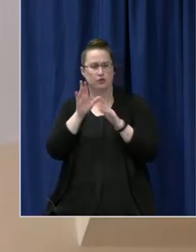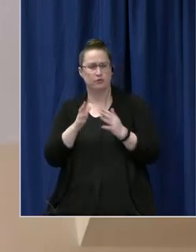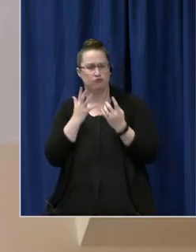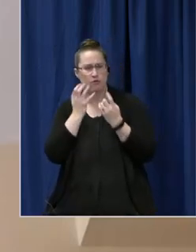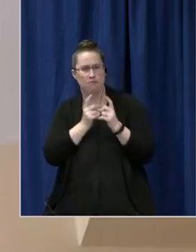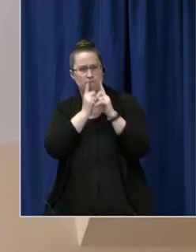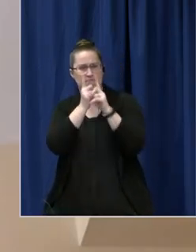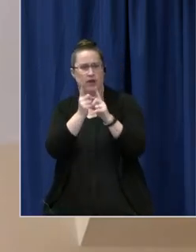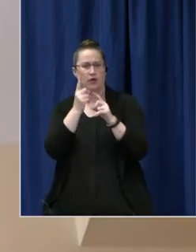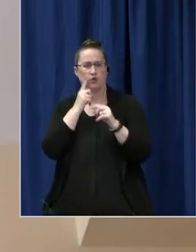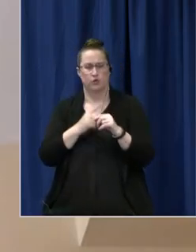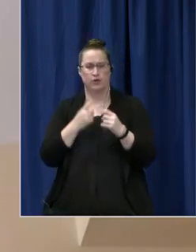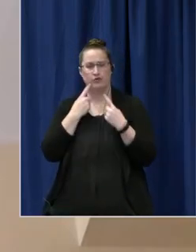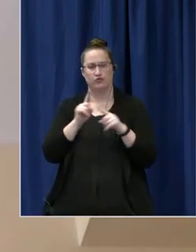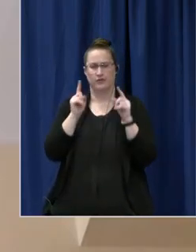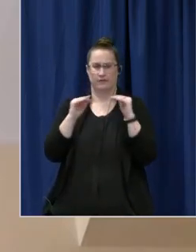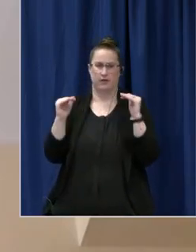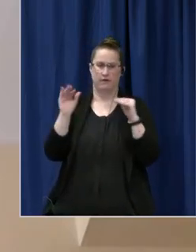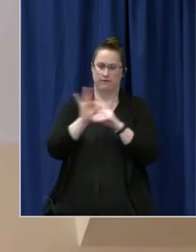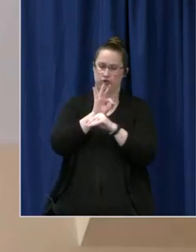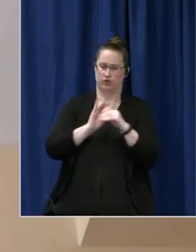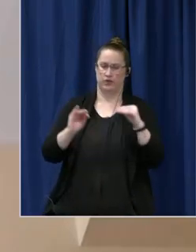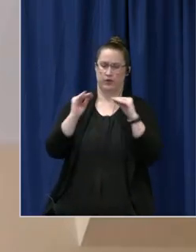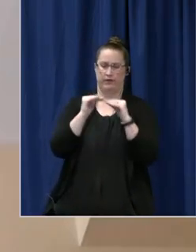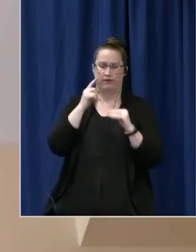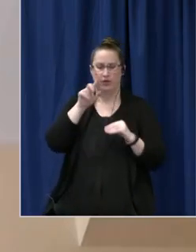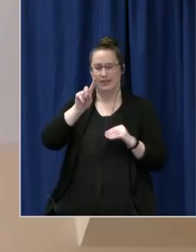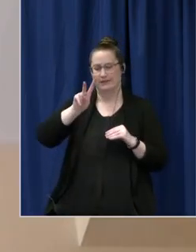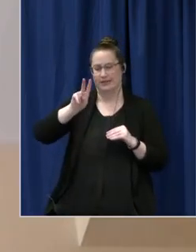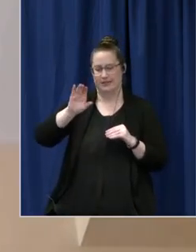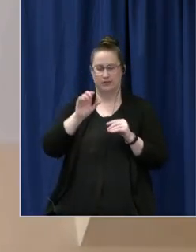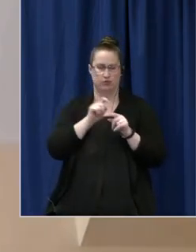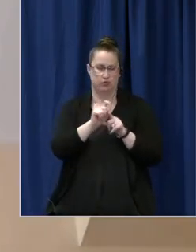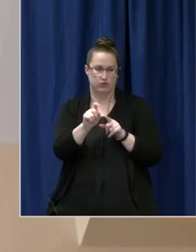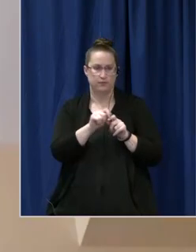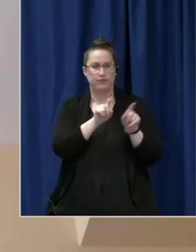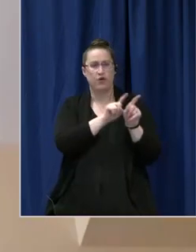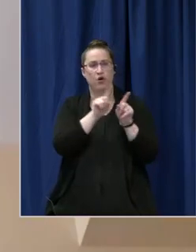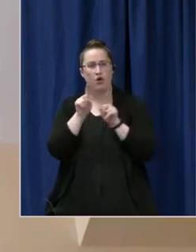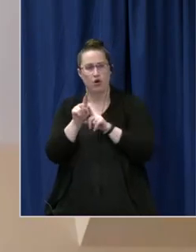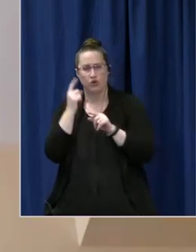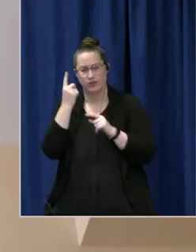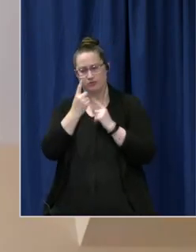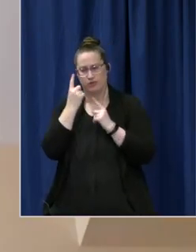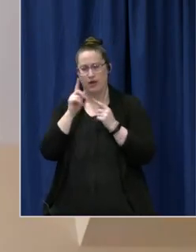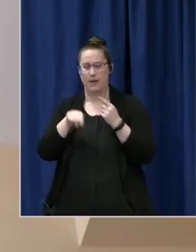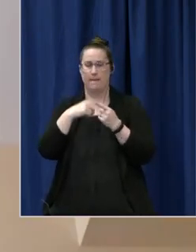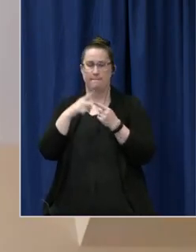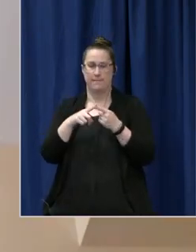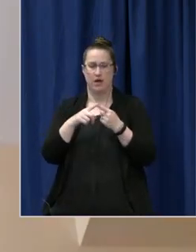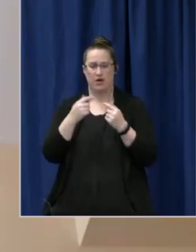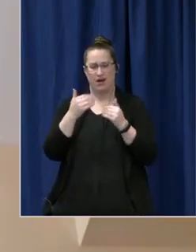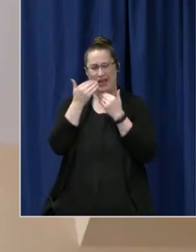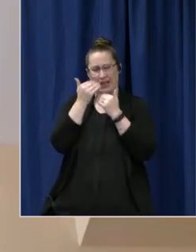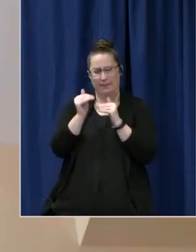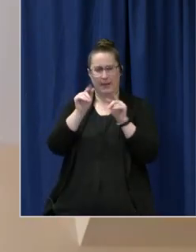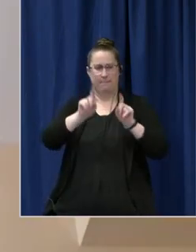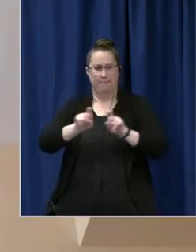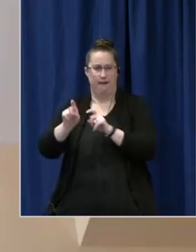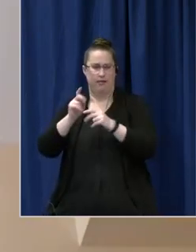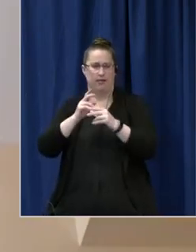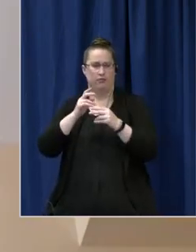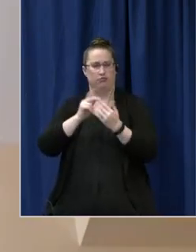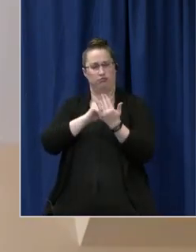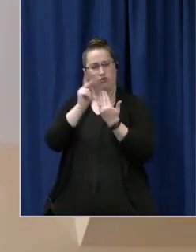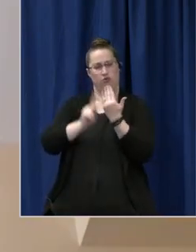achieve functional equivalence in DVC-enabled calls. And indeed, we should consider authorizing a limited pilot program within our statutory